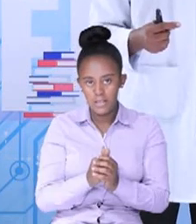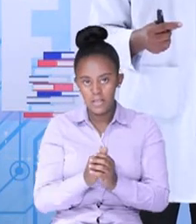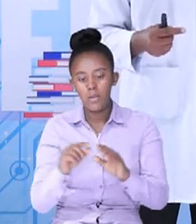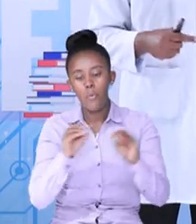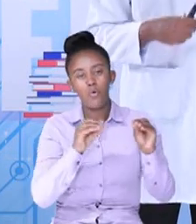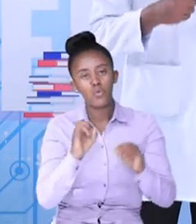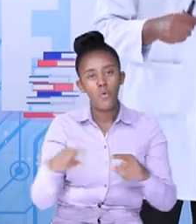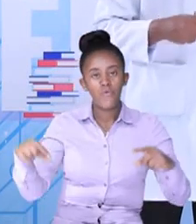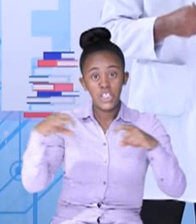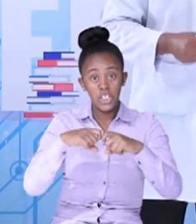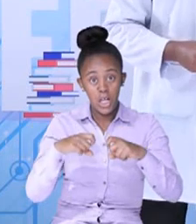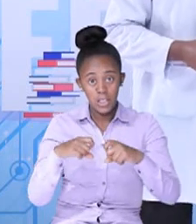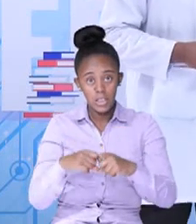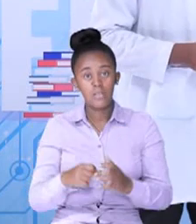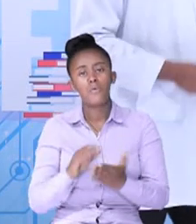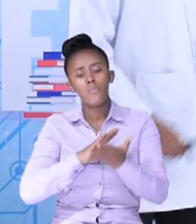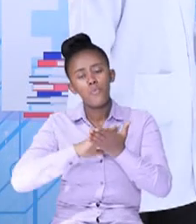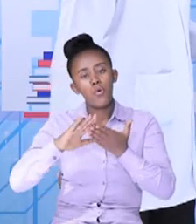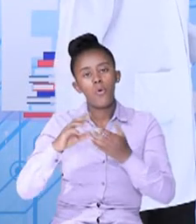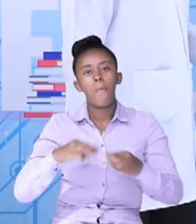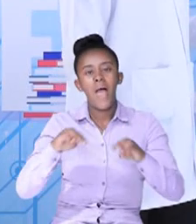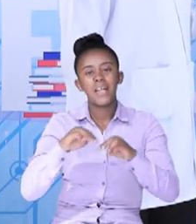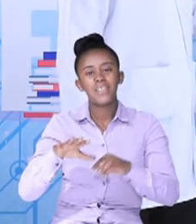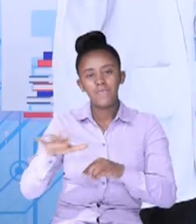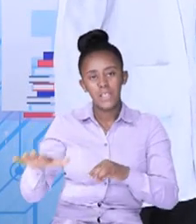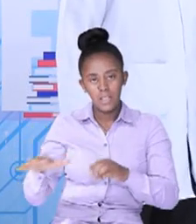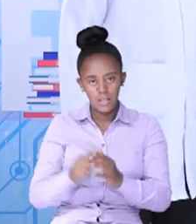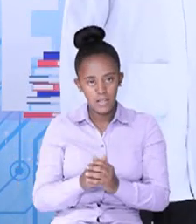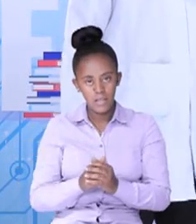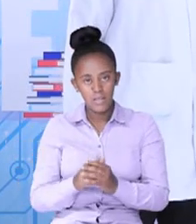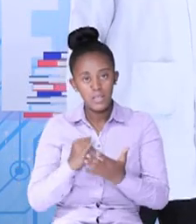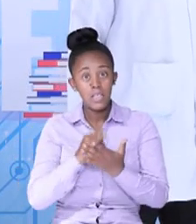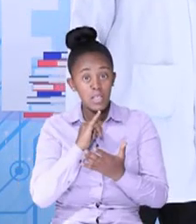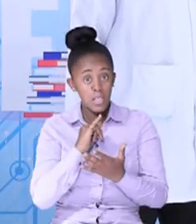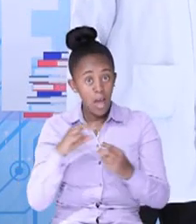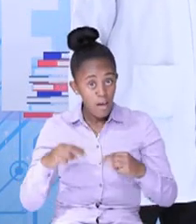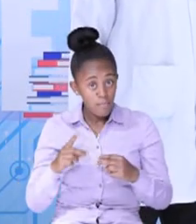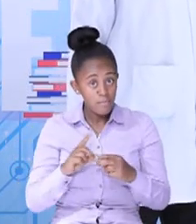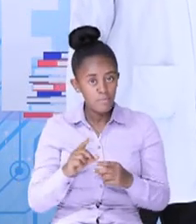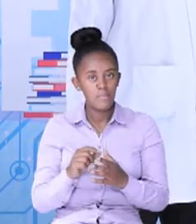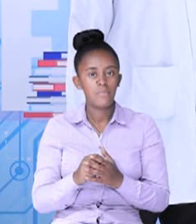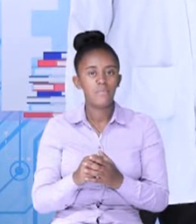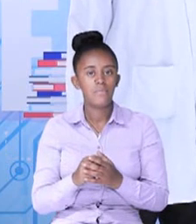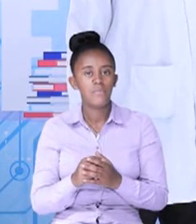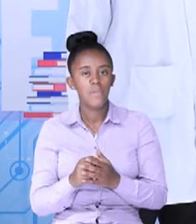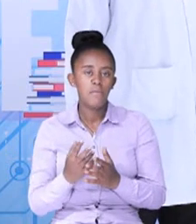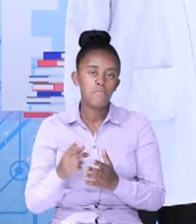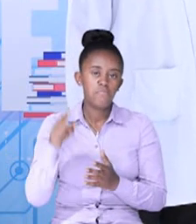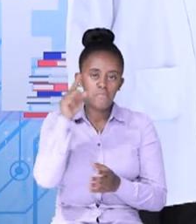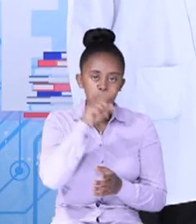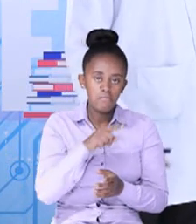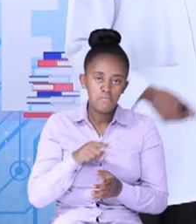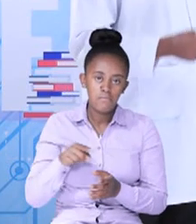motion of charged particle in a pure magnetic field. Actually, it has circular paths. It might have a straight, or we'll